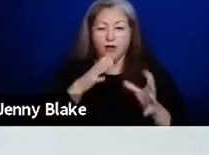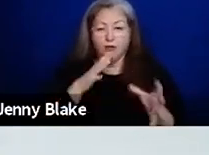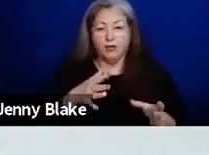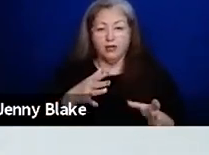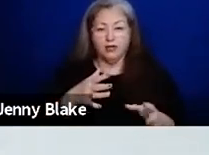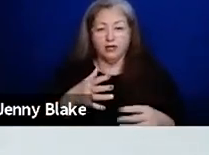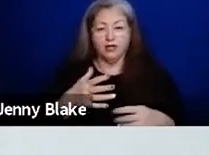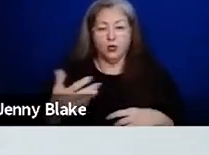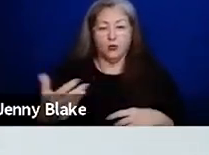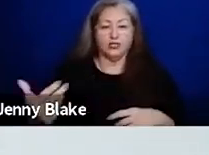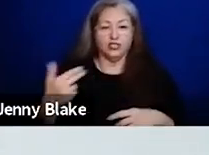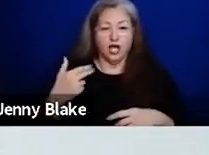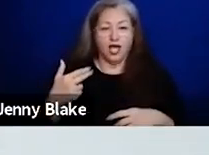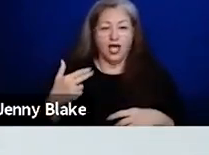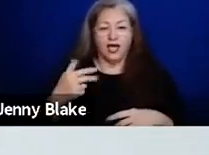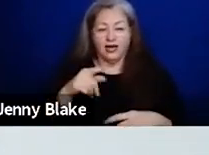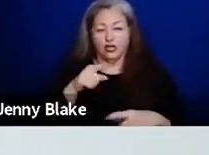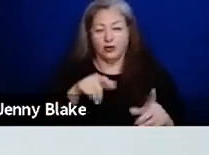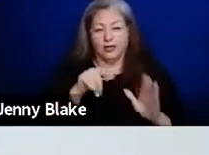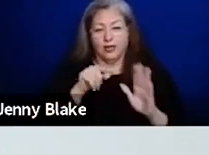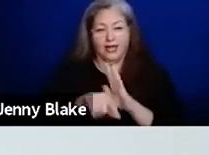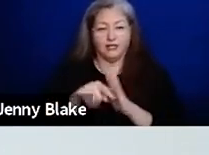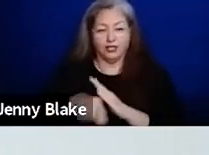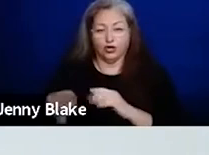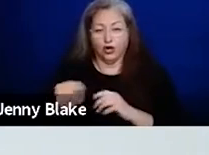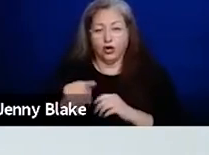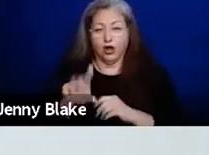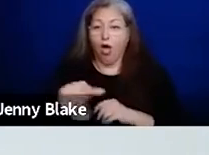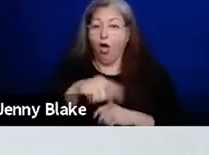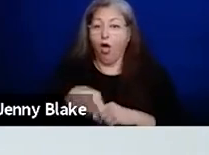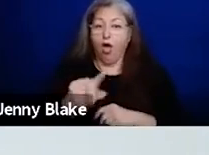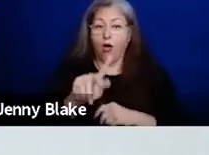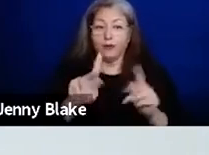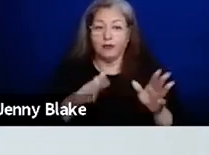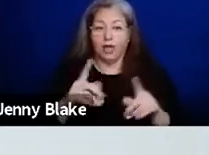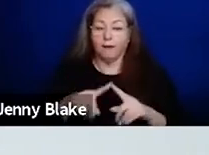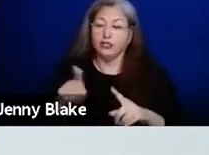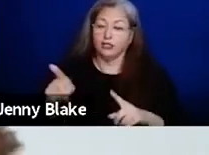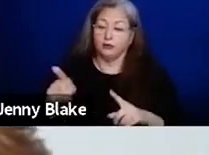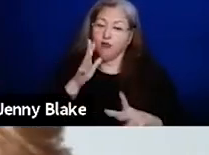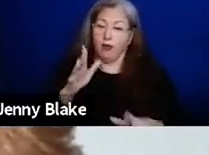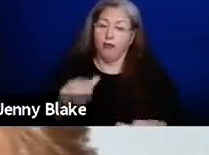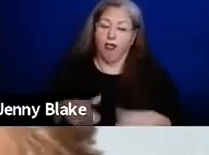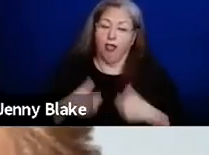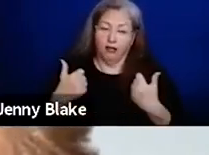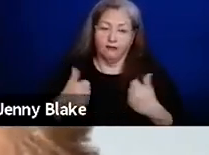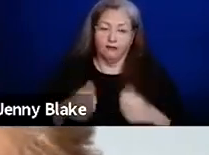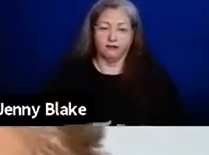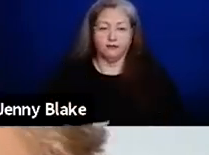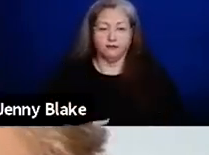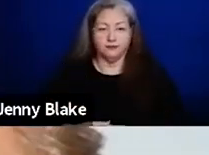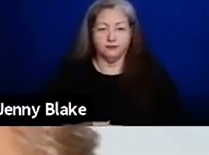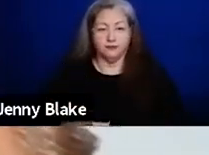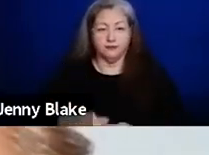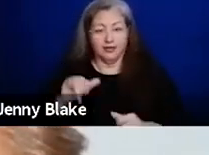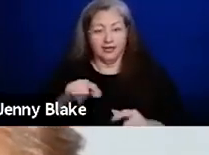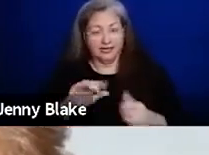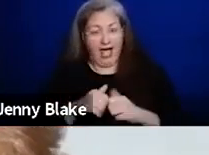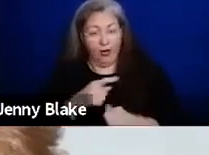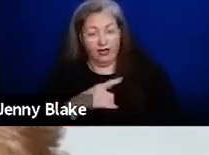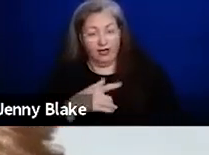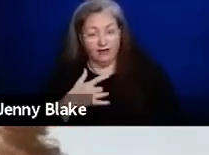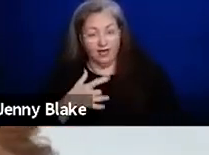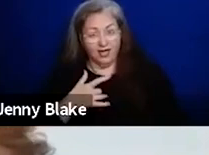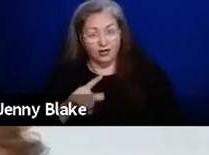shot at that massacre. Everybody else died. She lived. Is this what they felt